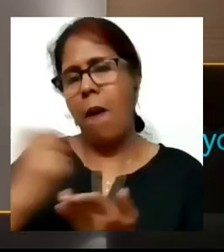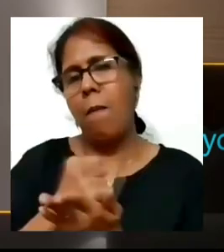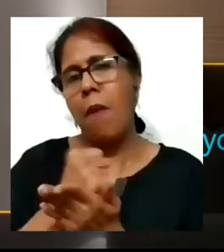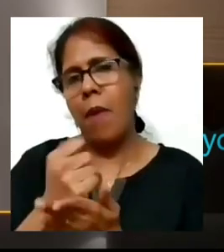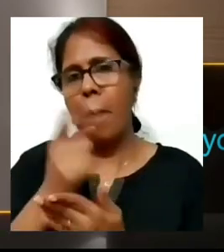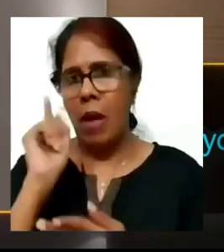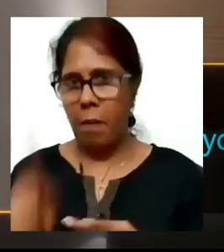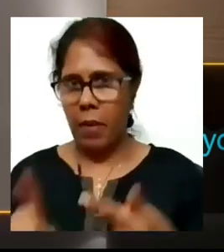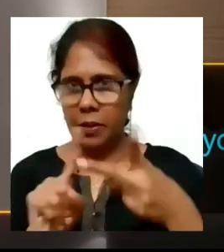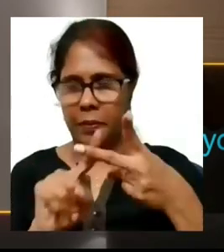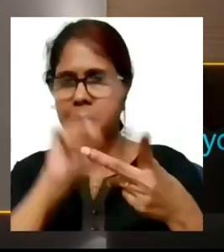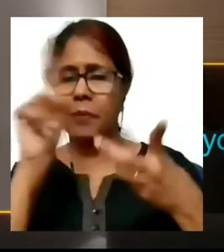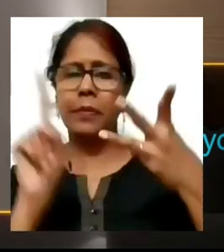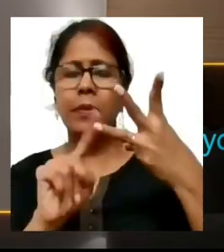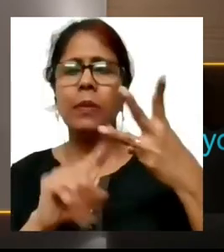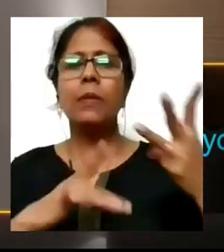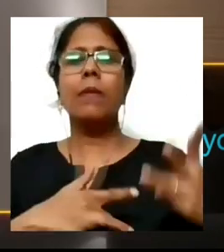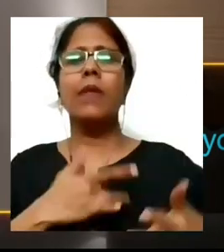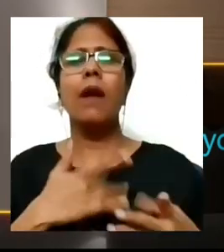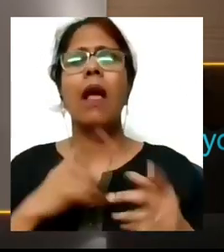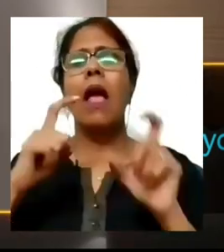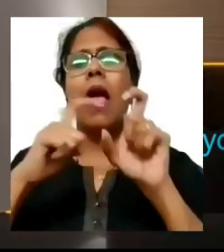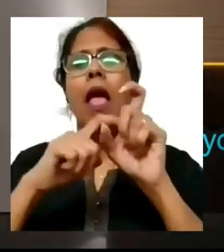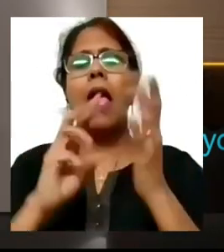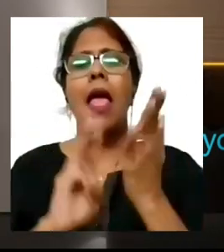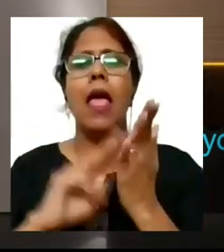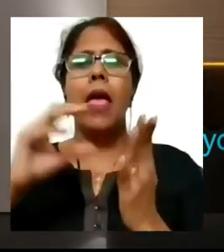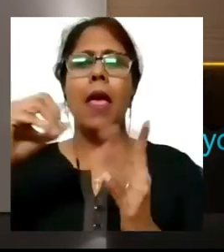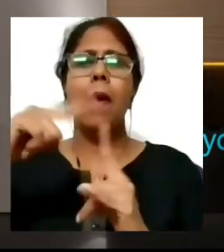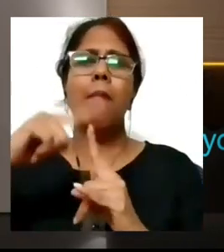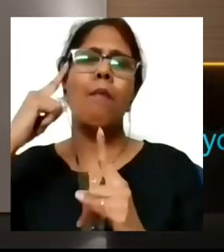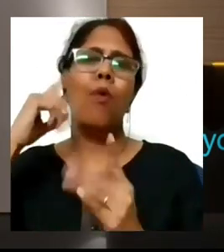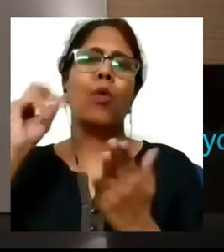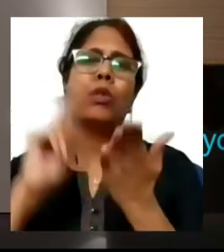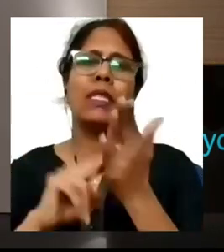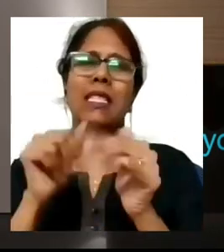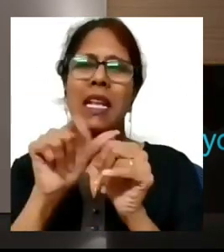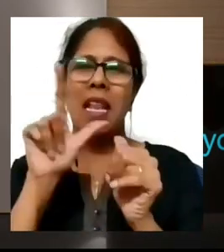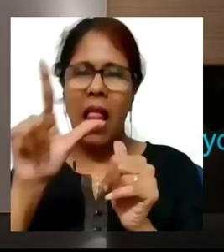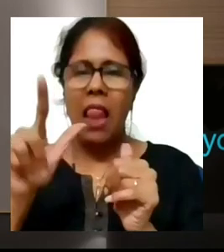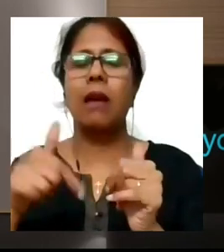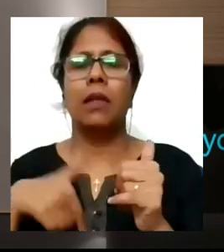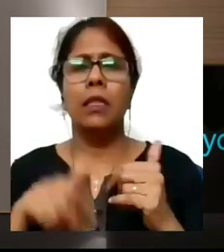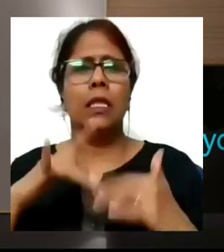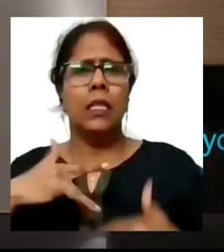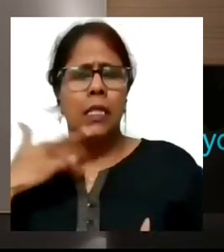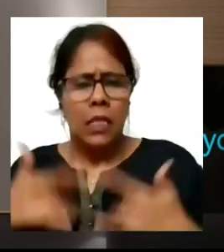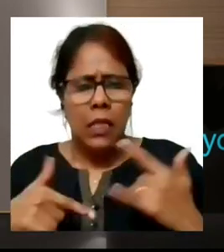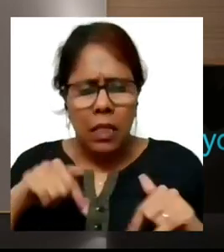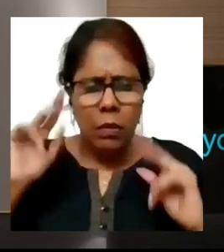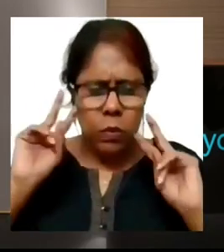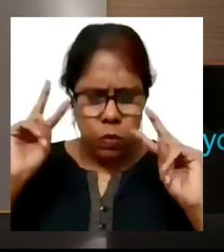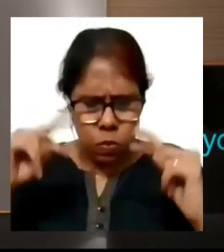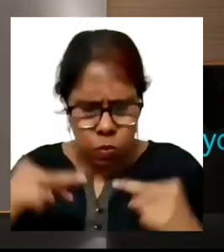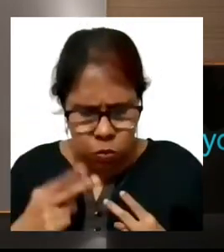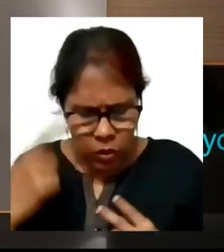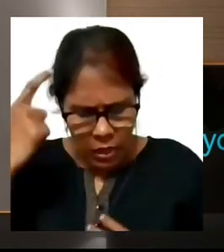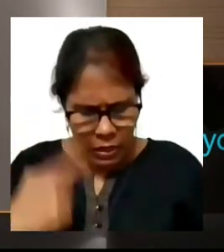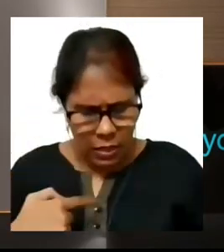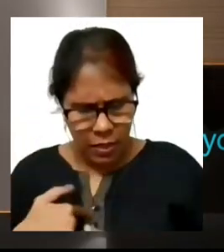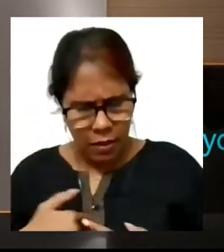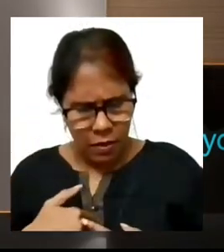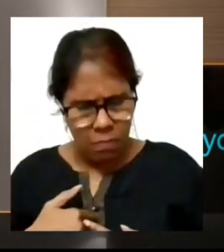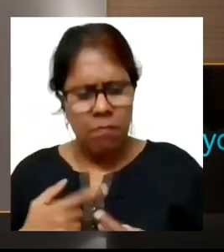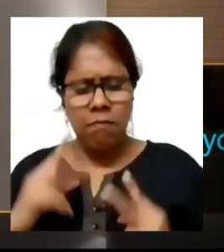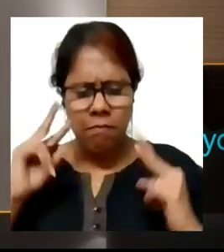emotional resilience. What is it for us to start looking at ourselves for who we are? Which